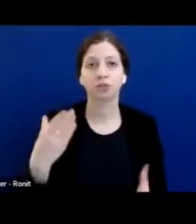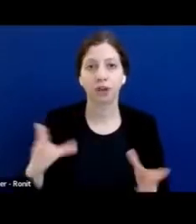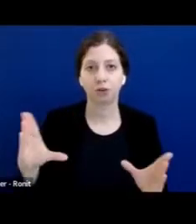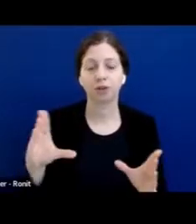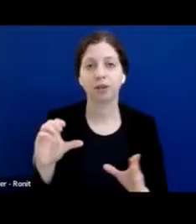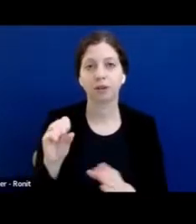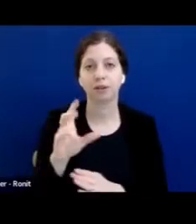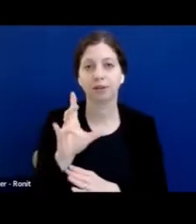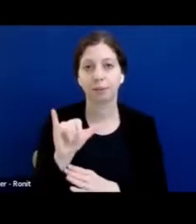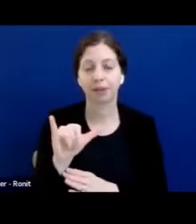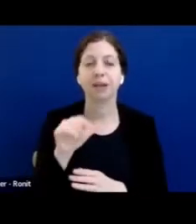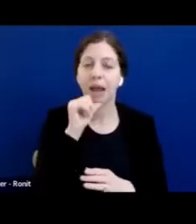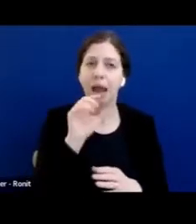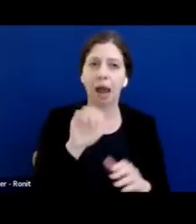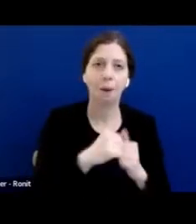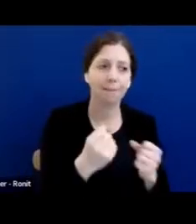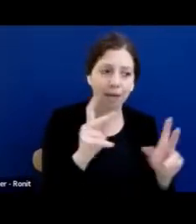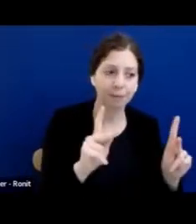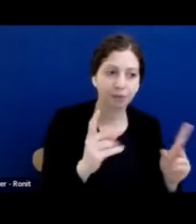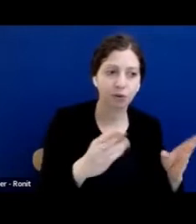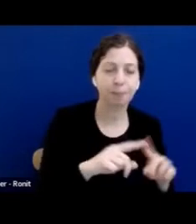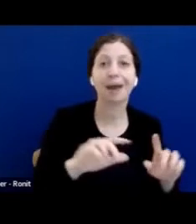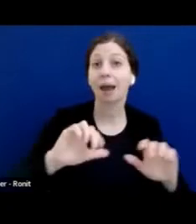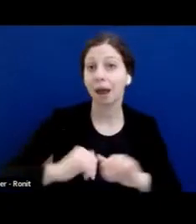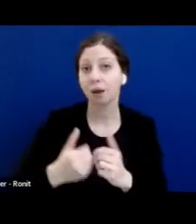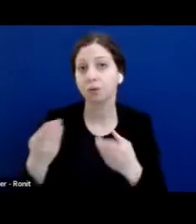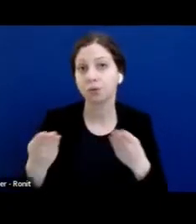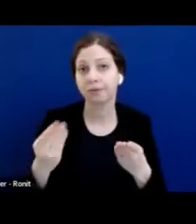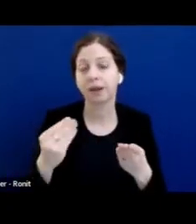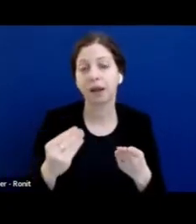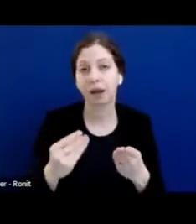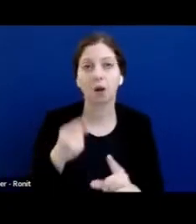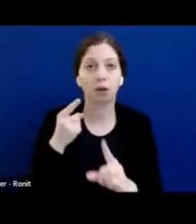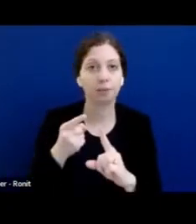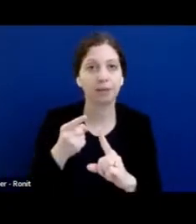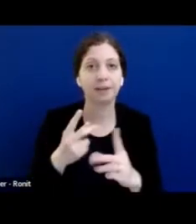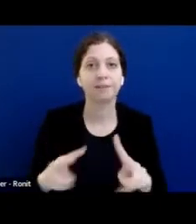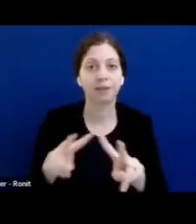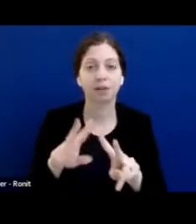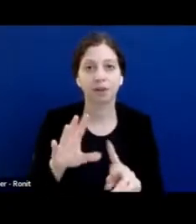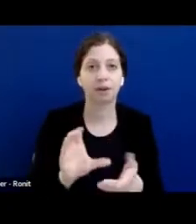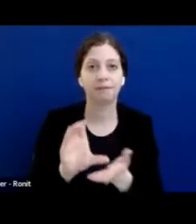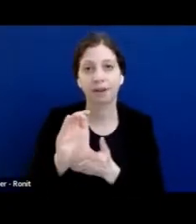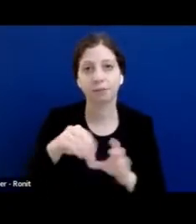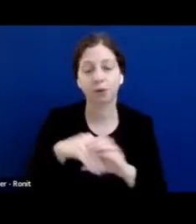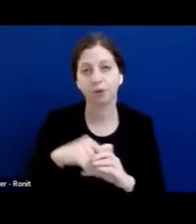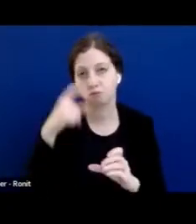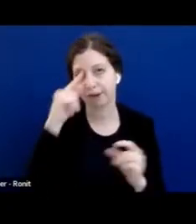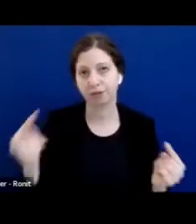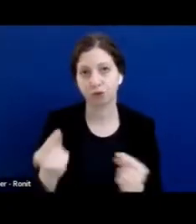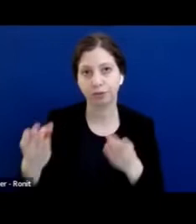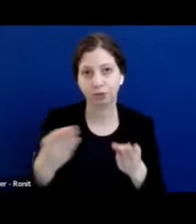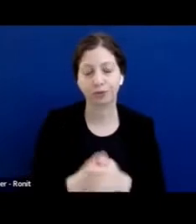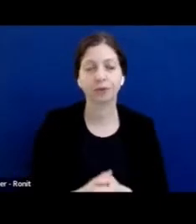many people are served, but how they're being served and ultimately the value of their investment in brain injury services. But this